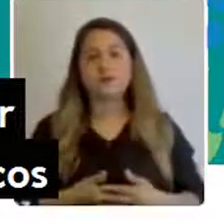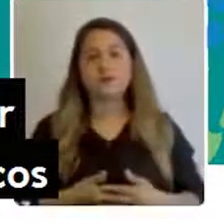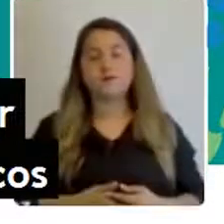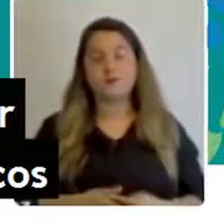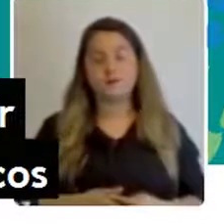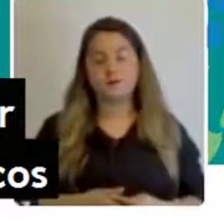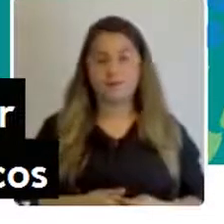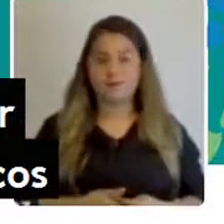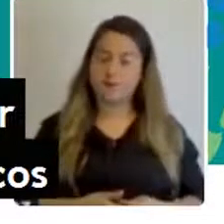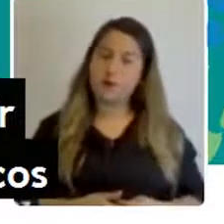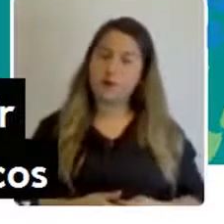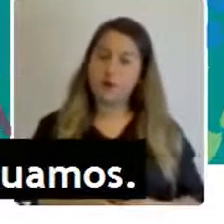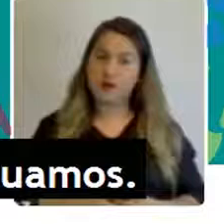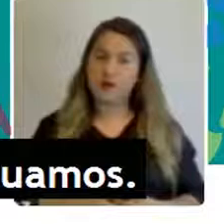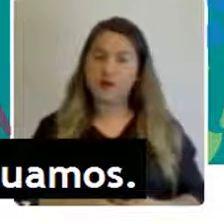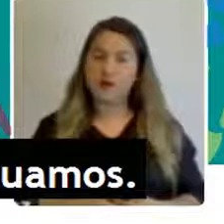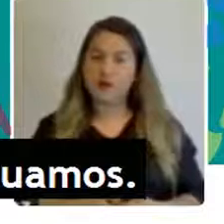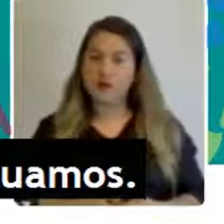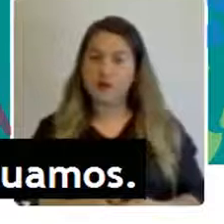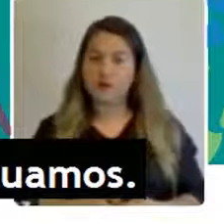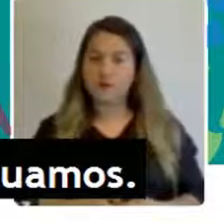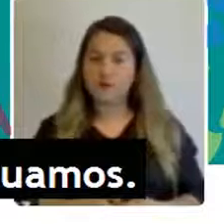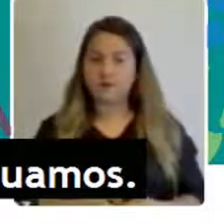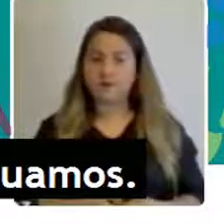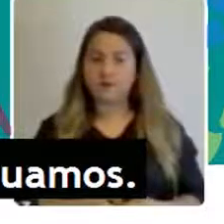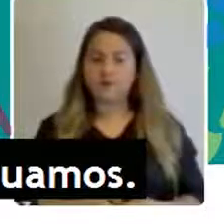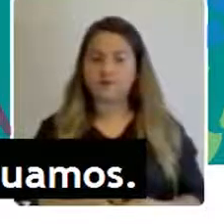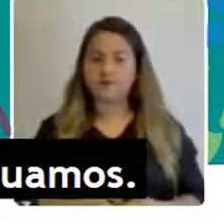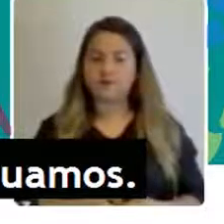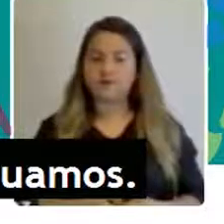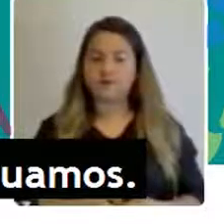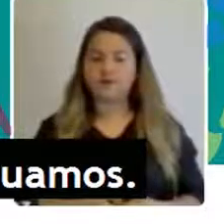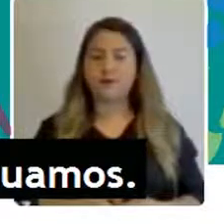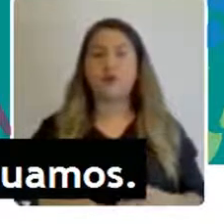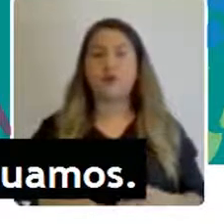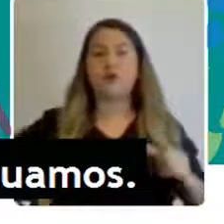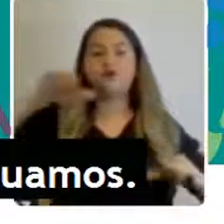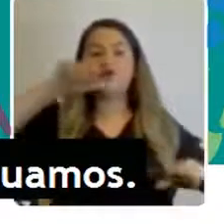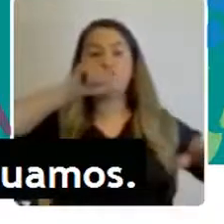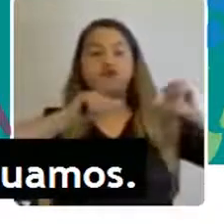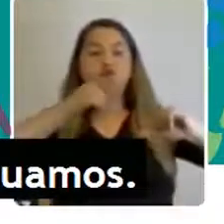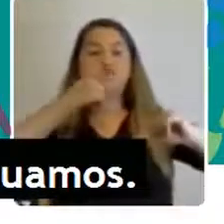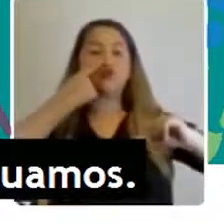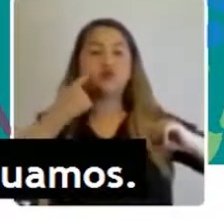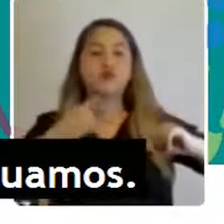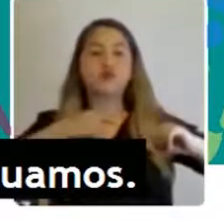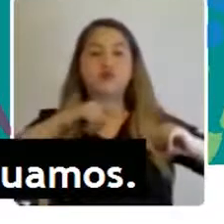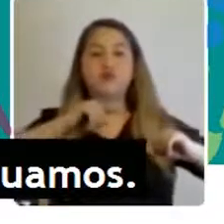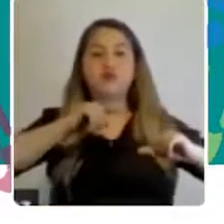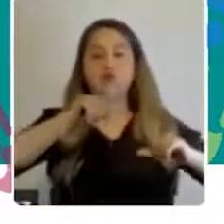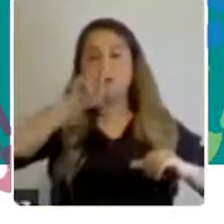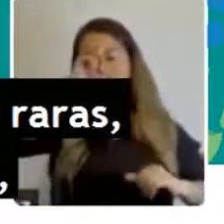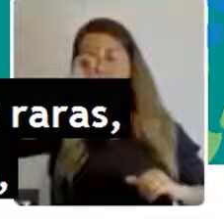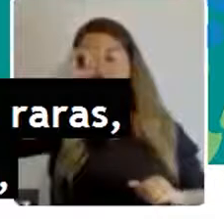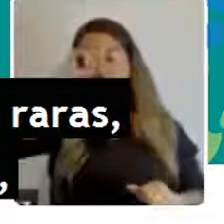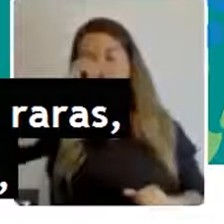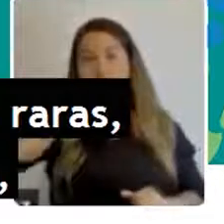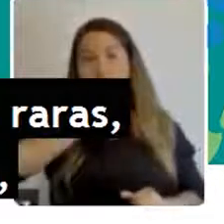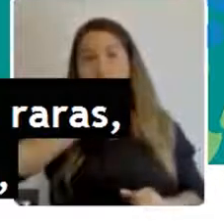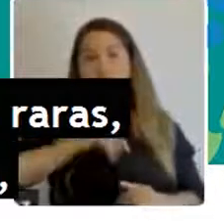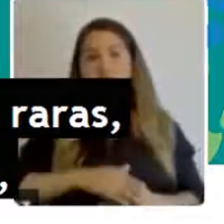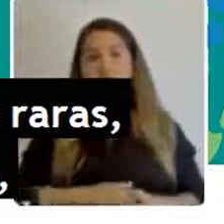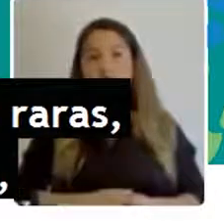of the clinical trials, but yet keep the safety of the patients in mind as we go along. A medida